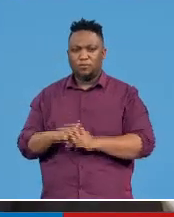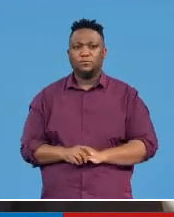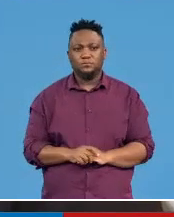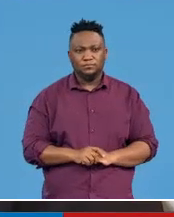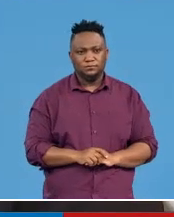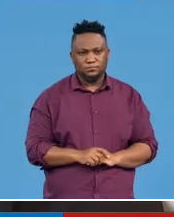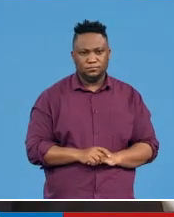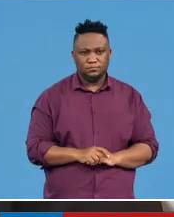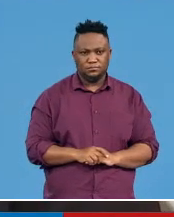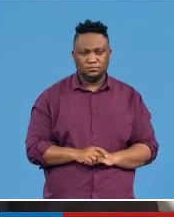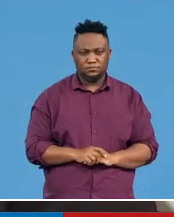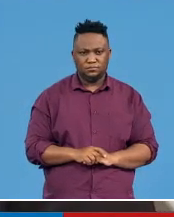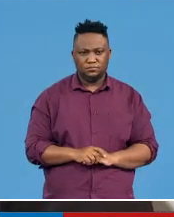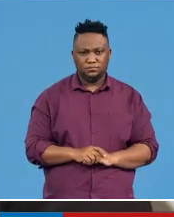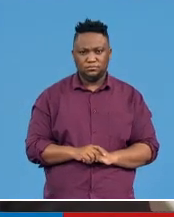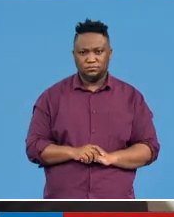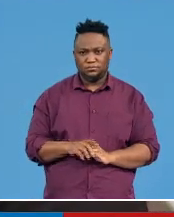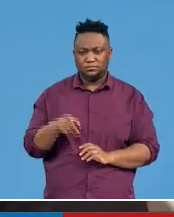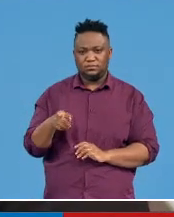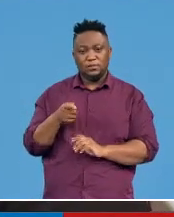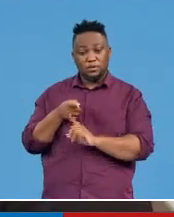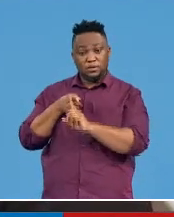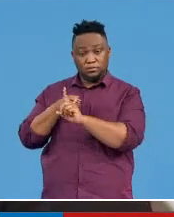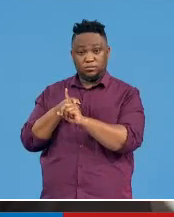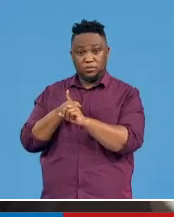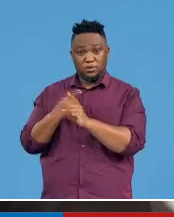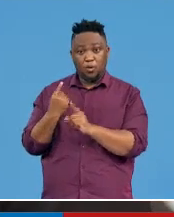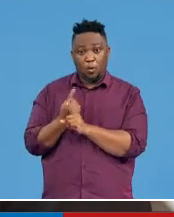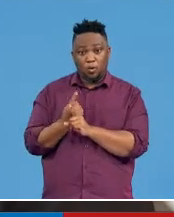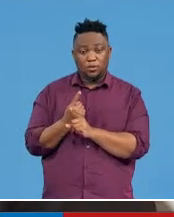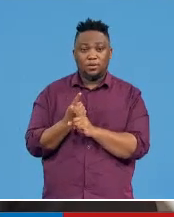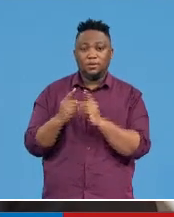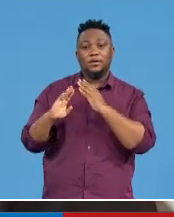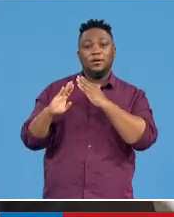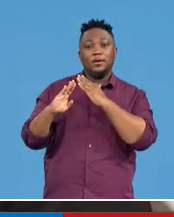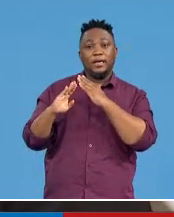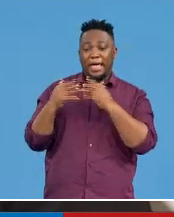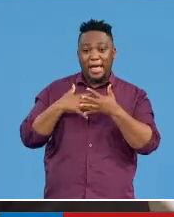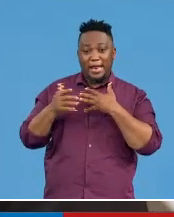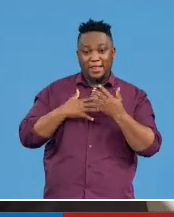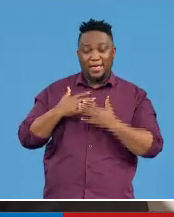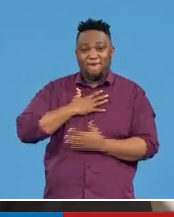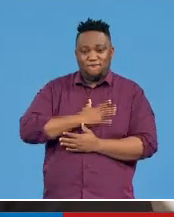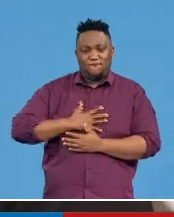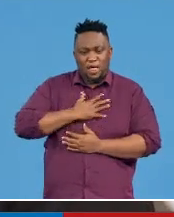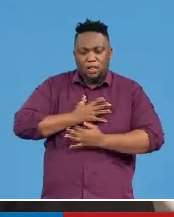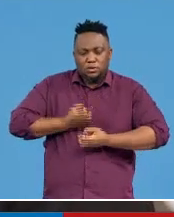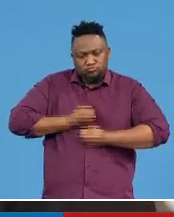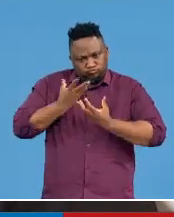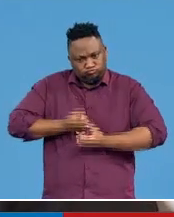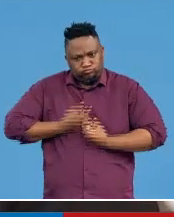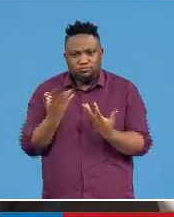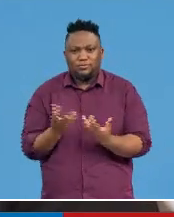She was a person who would speak her mind and speak genuinely and honestly on any